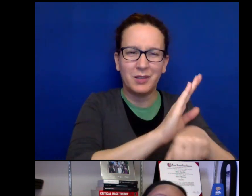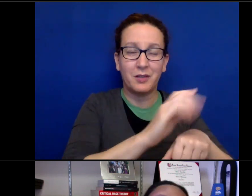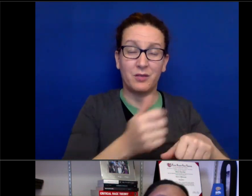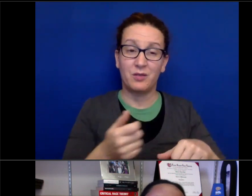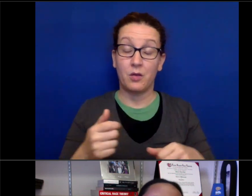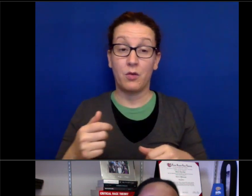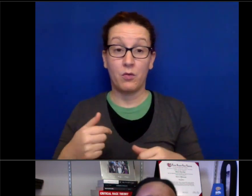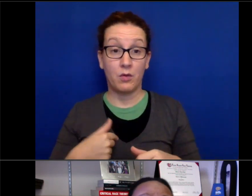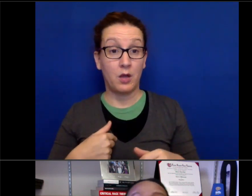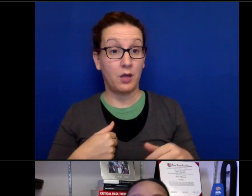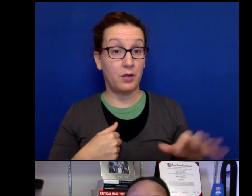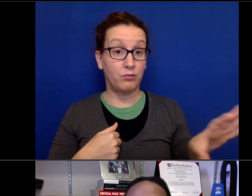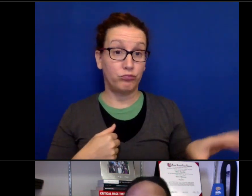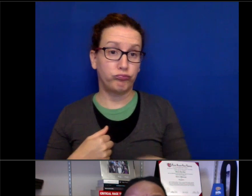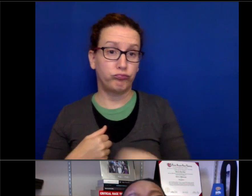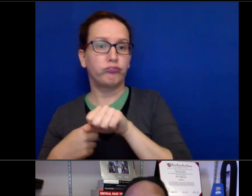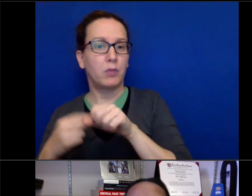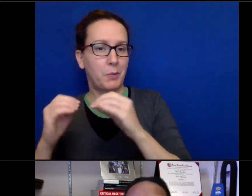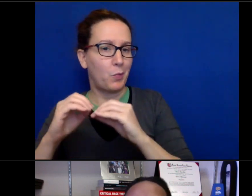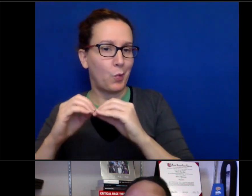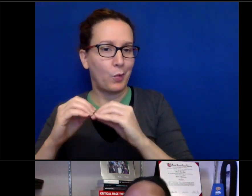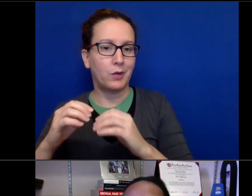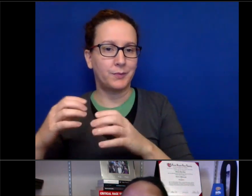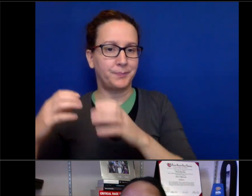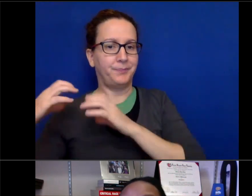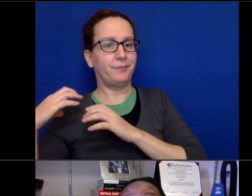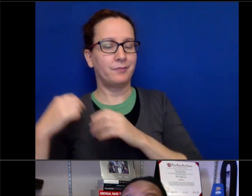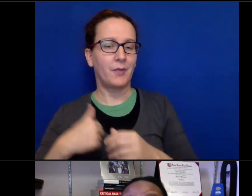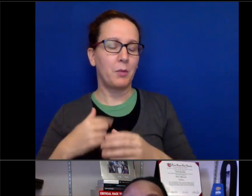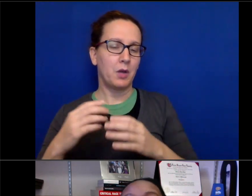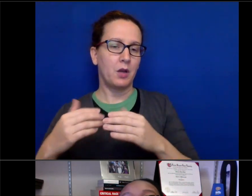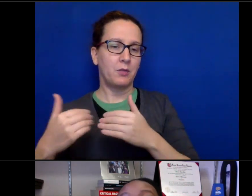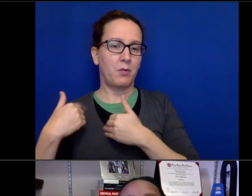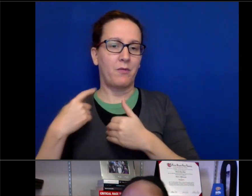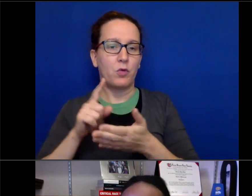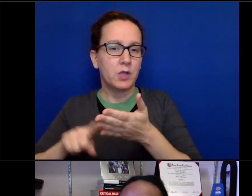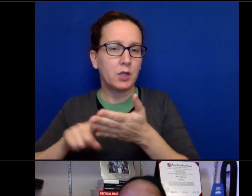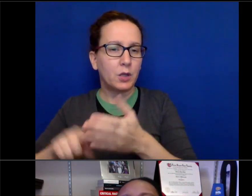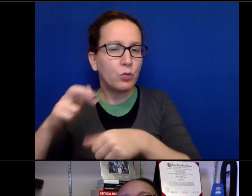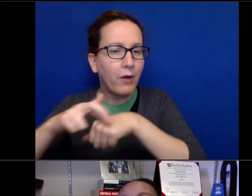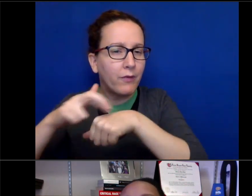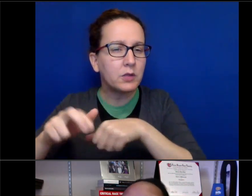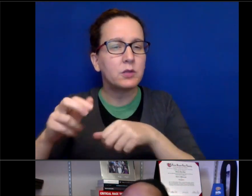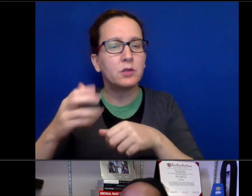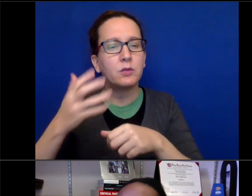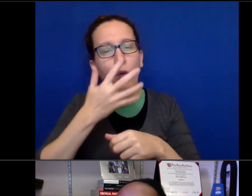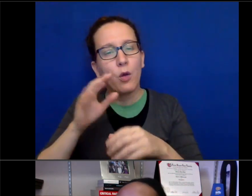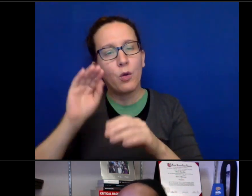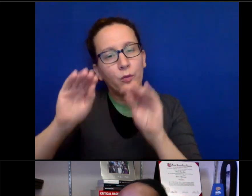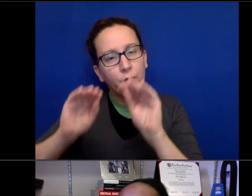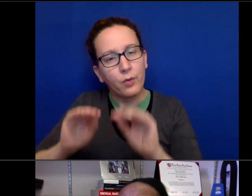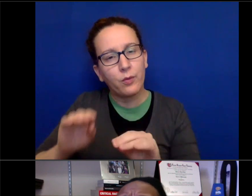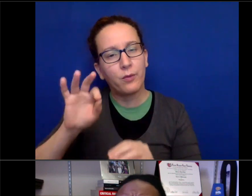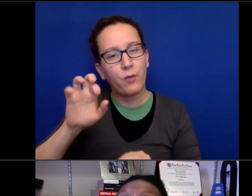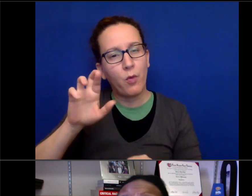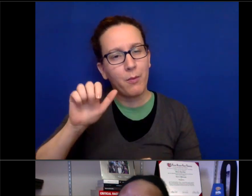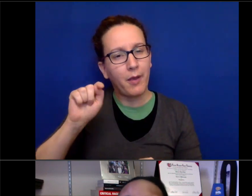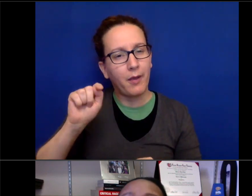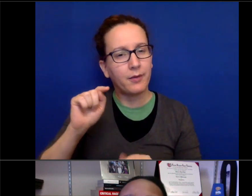maybe I'll pick up on my end. Maybe it's, okay, I'll be responsible for checking the references or formatting the paper, things like that. I think it's